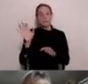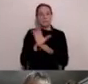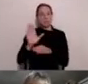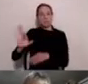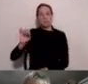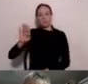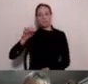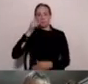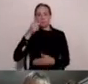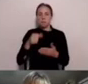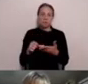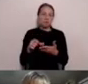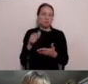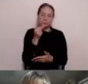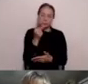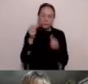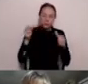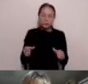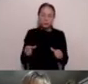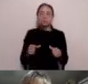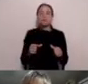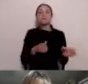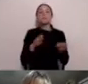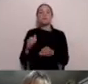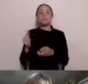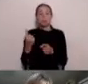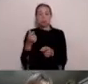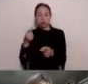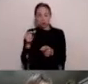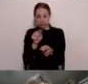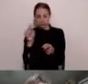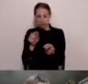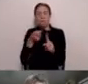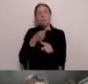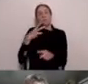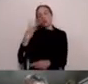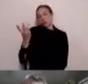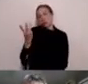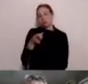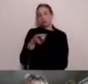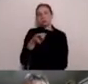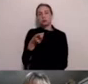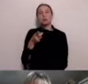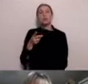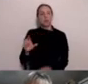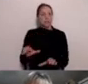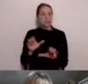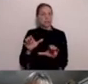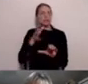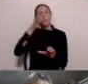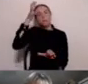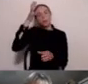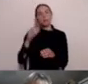cute. And then the other graphic is from Washington, and they did a parent caregiver social